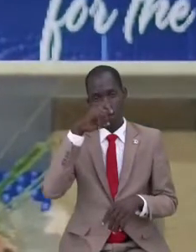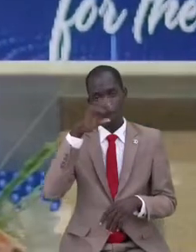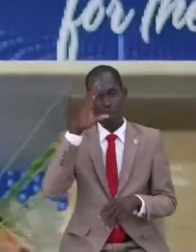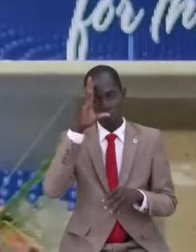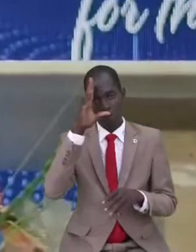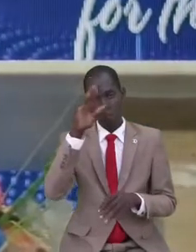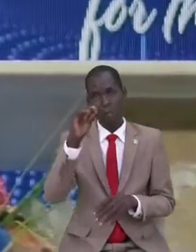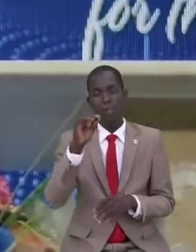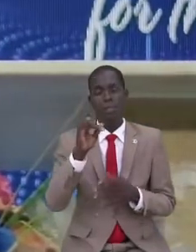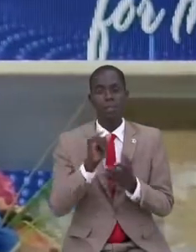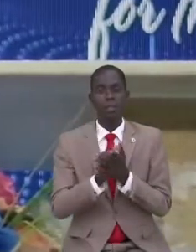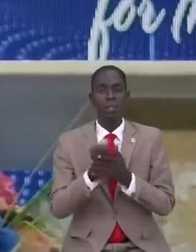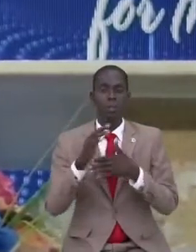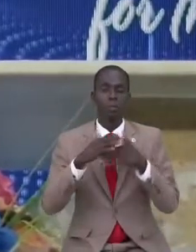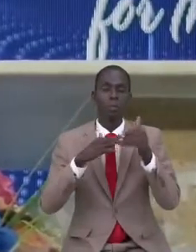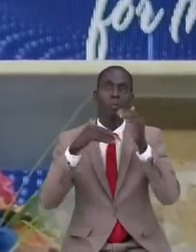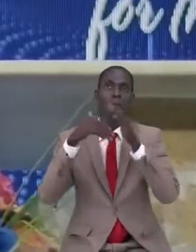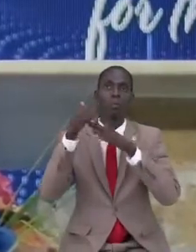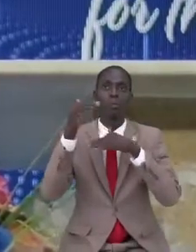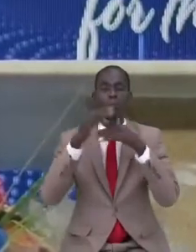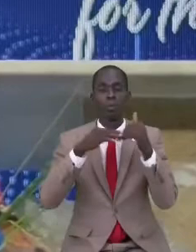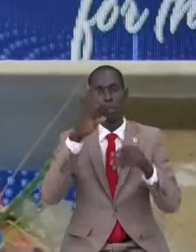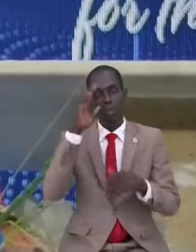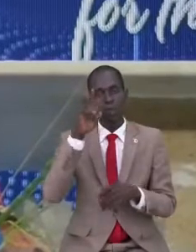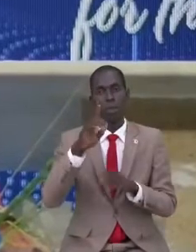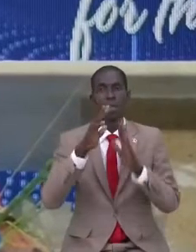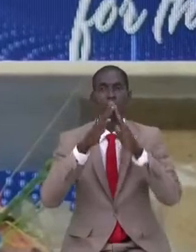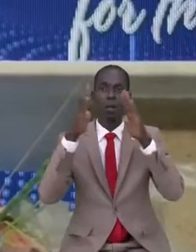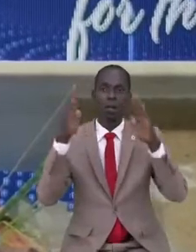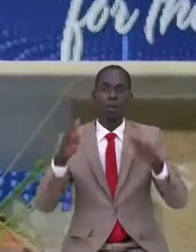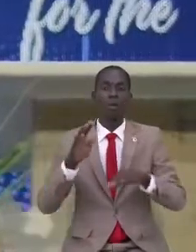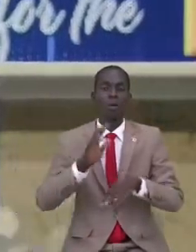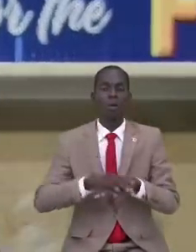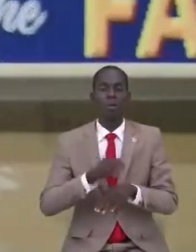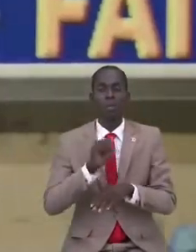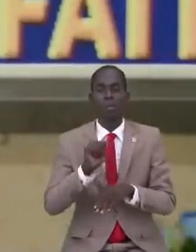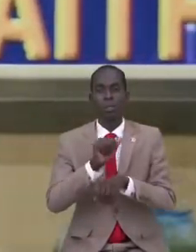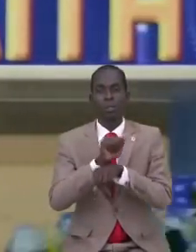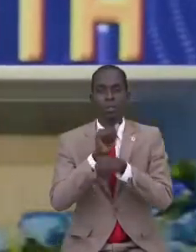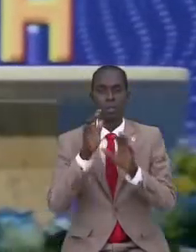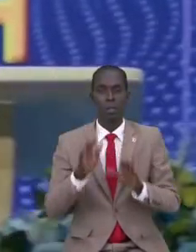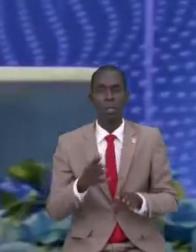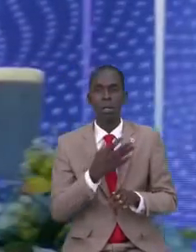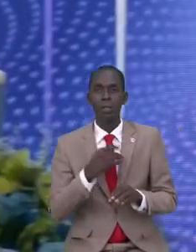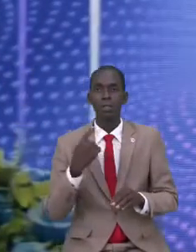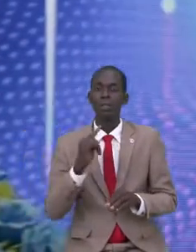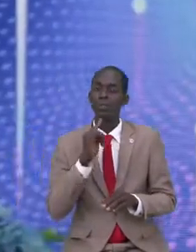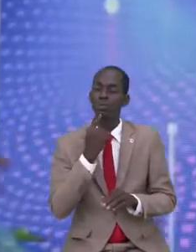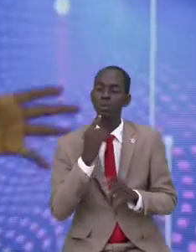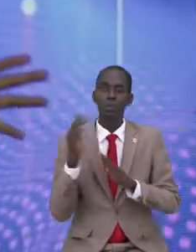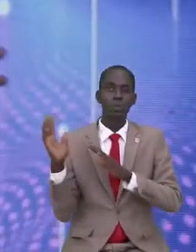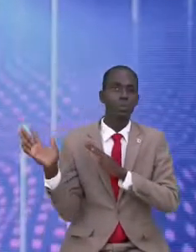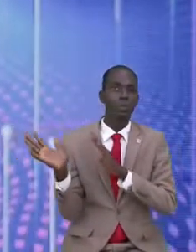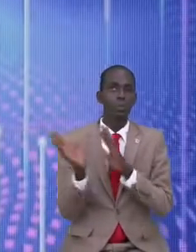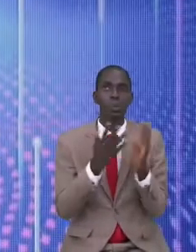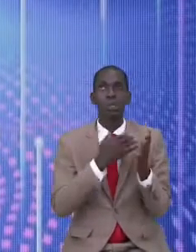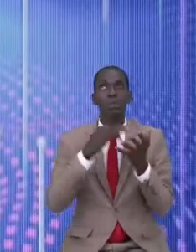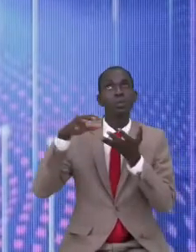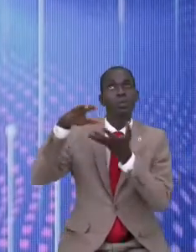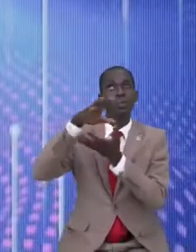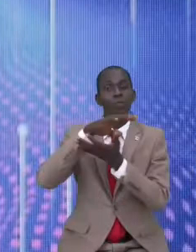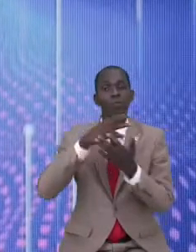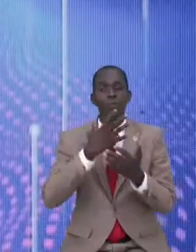buildeth his house upon the rock, and the wind blew, and the storm came and